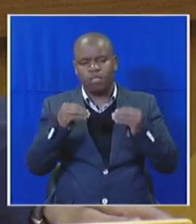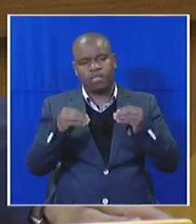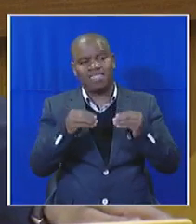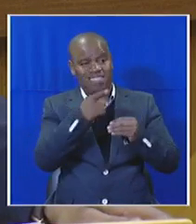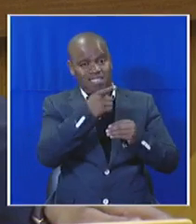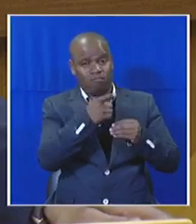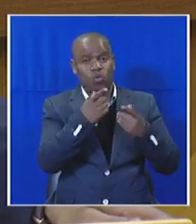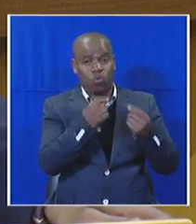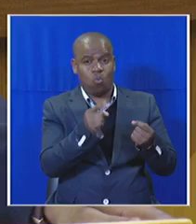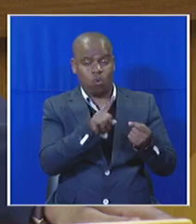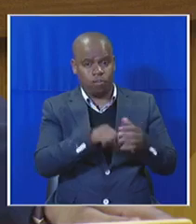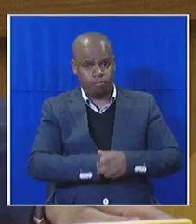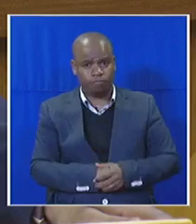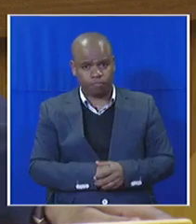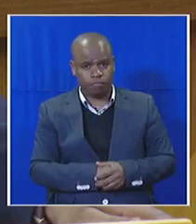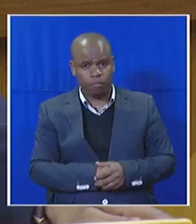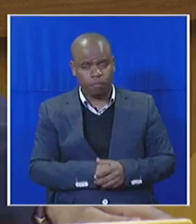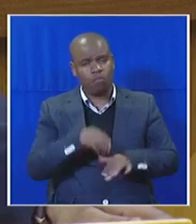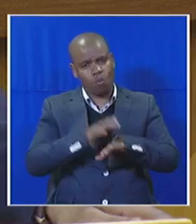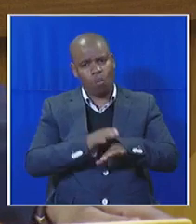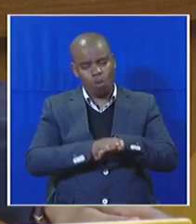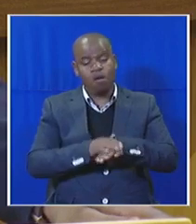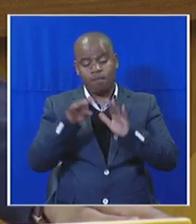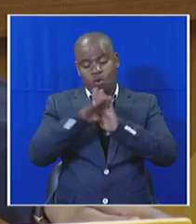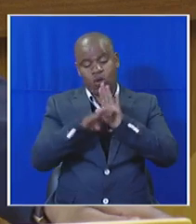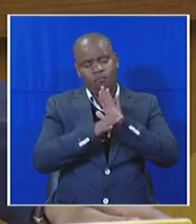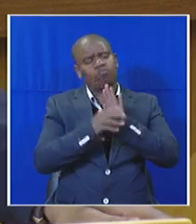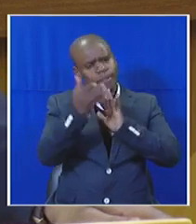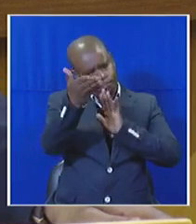does is to engage on this program as business.